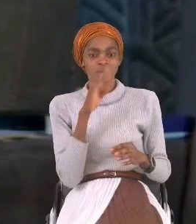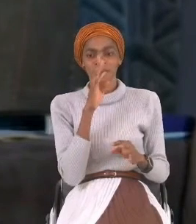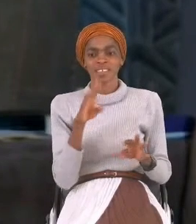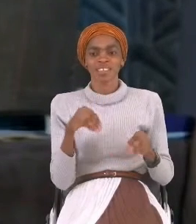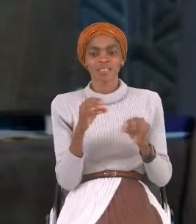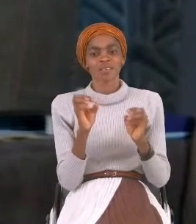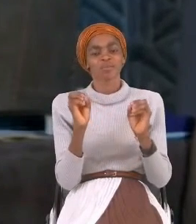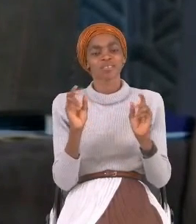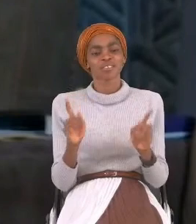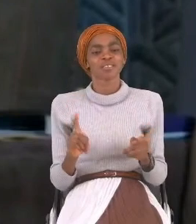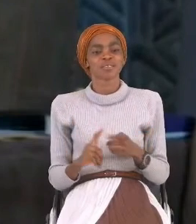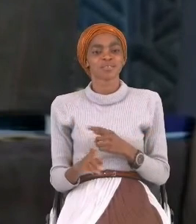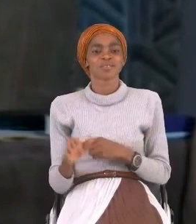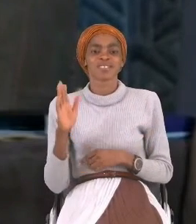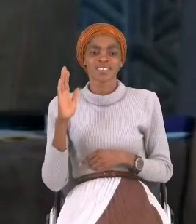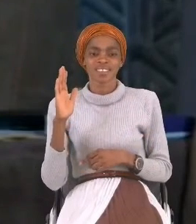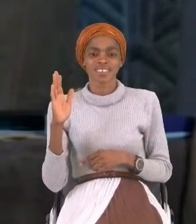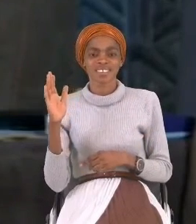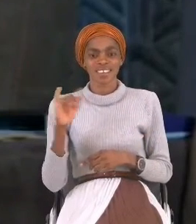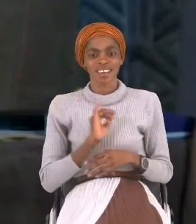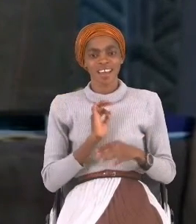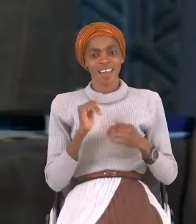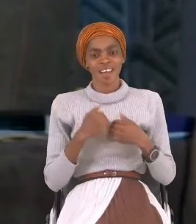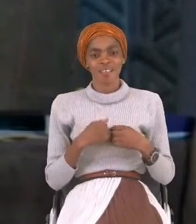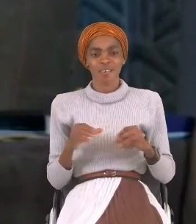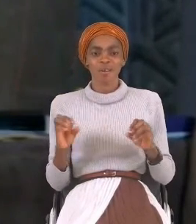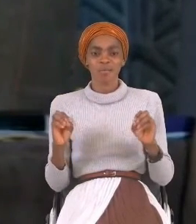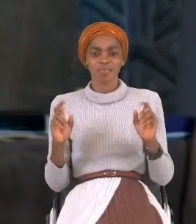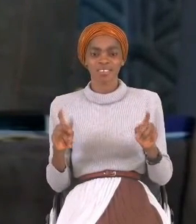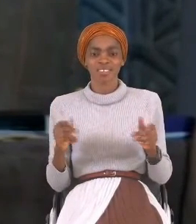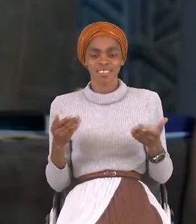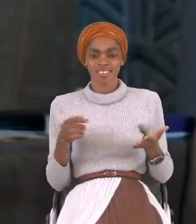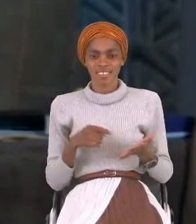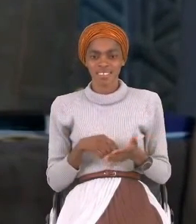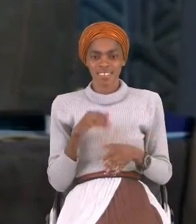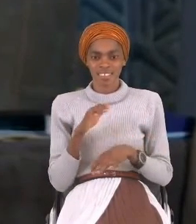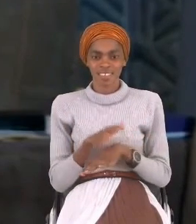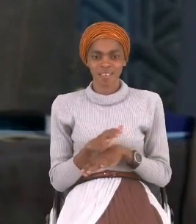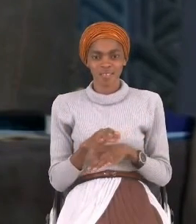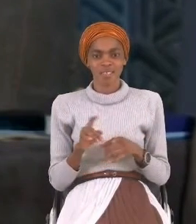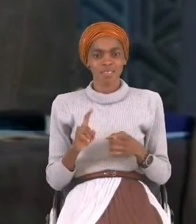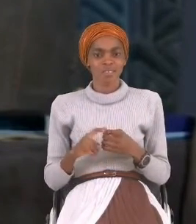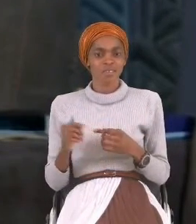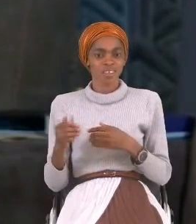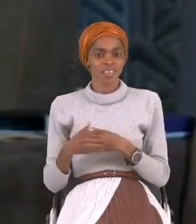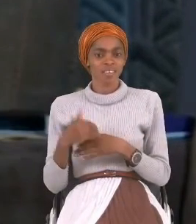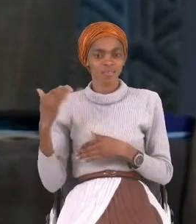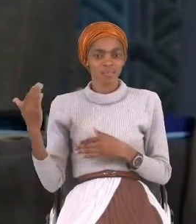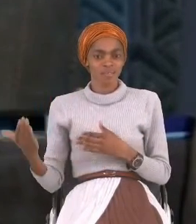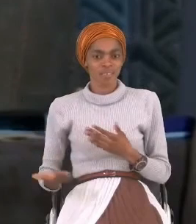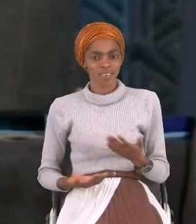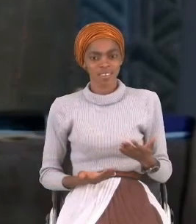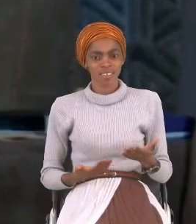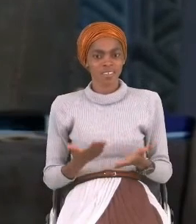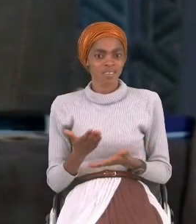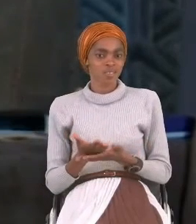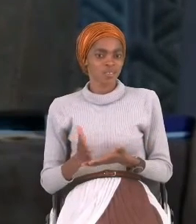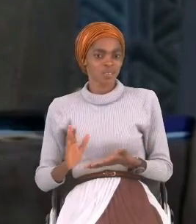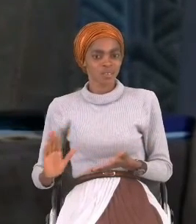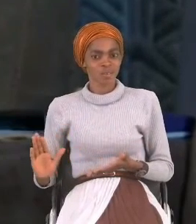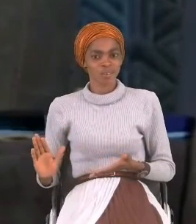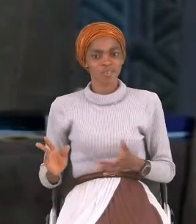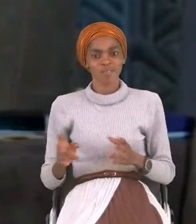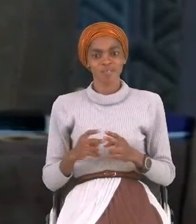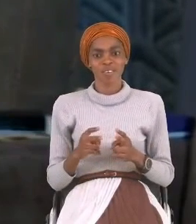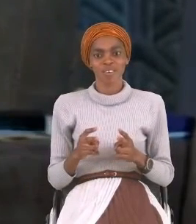I have the privilege this evening to invite someone very important to